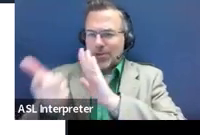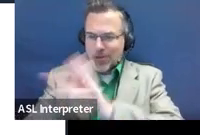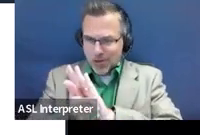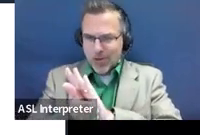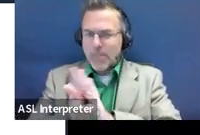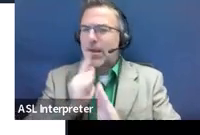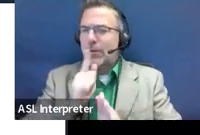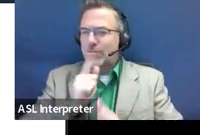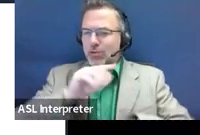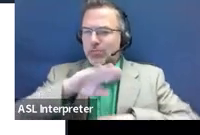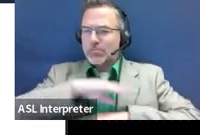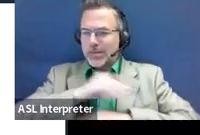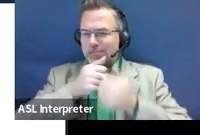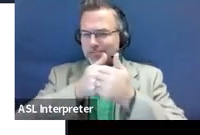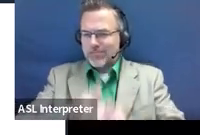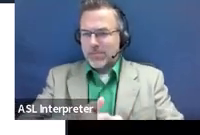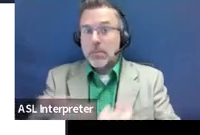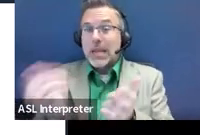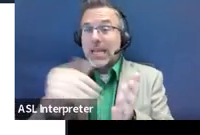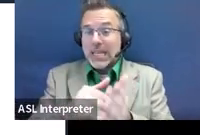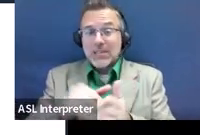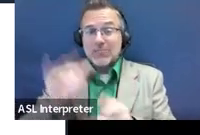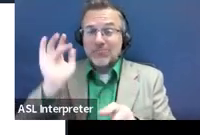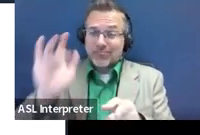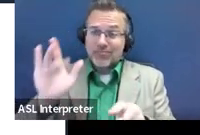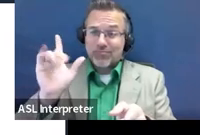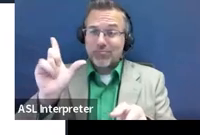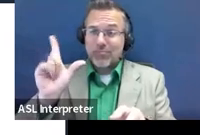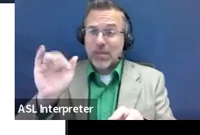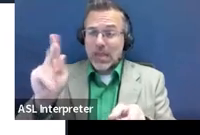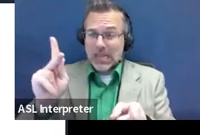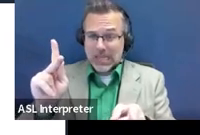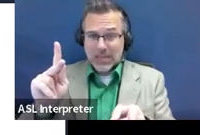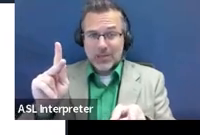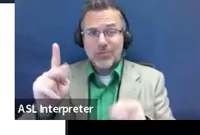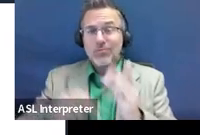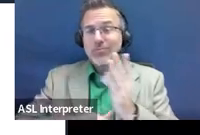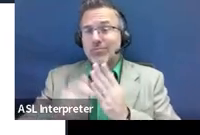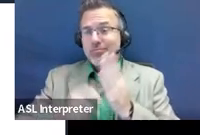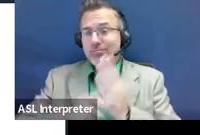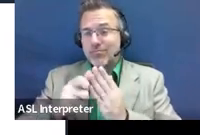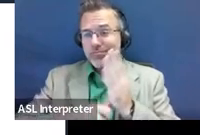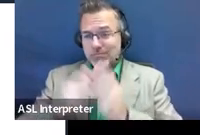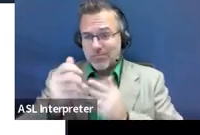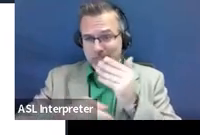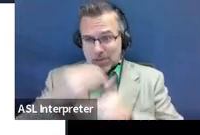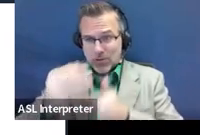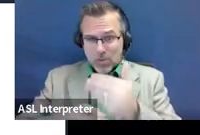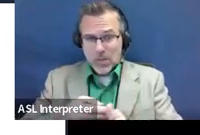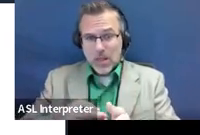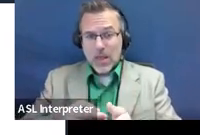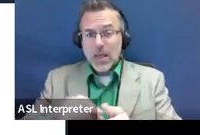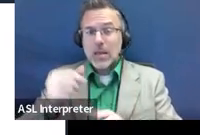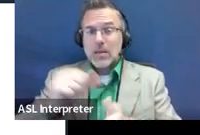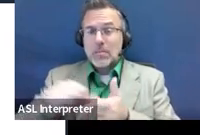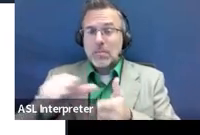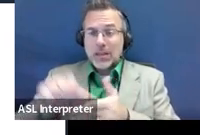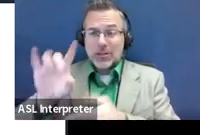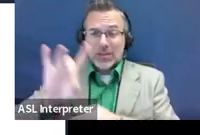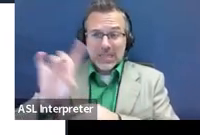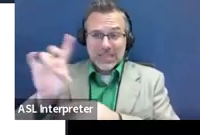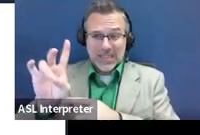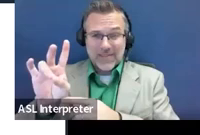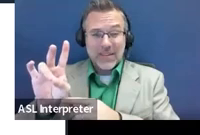again, this is the link to that procedural manual. And the written notice is gone over in detail in the procedural manual on